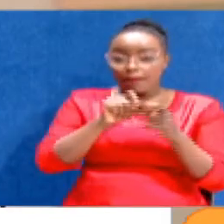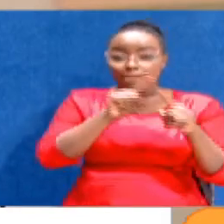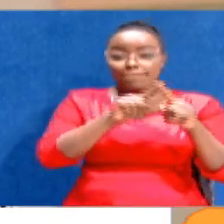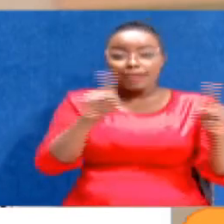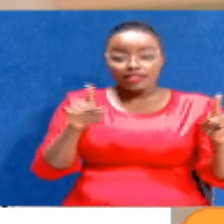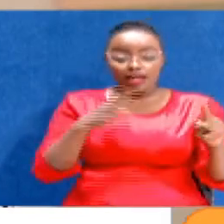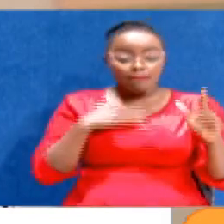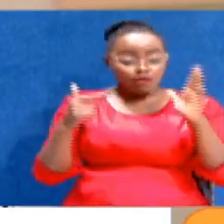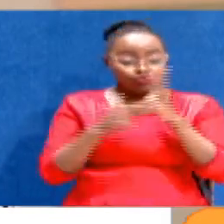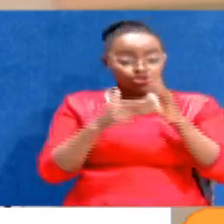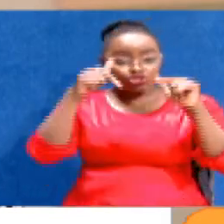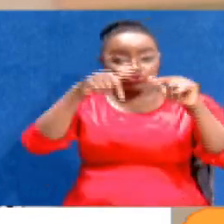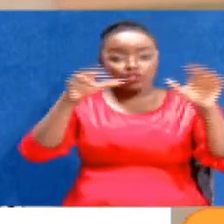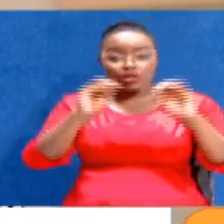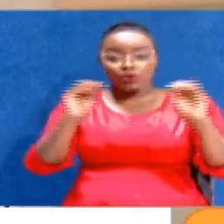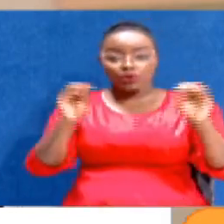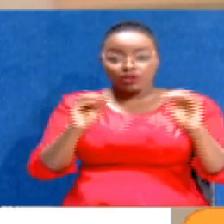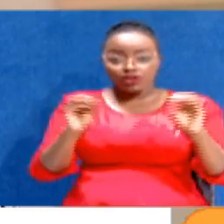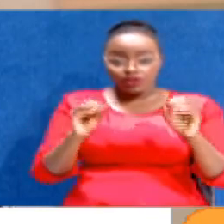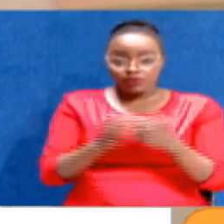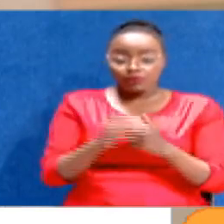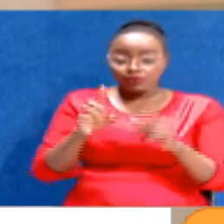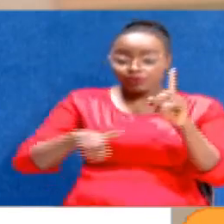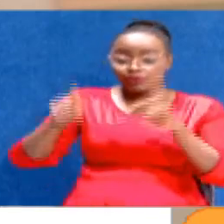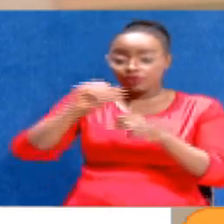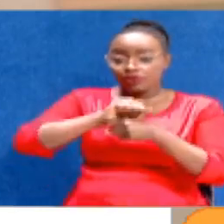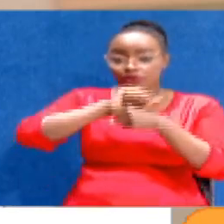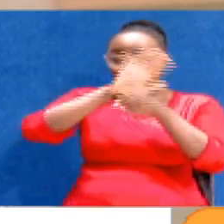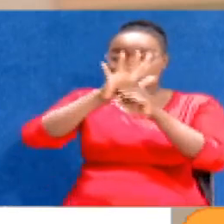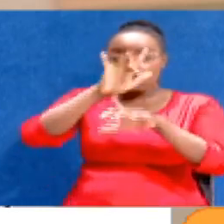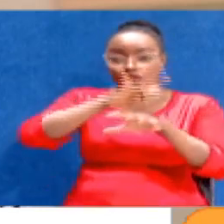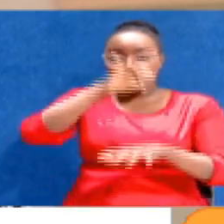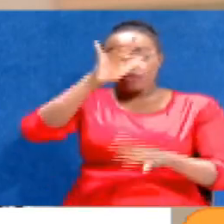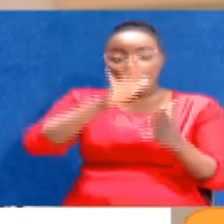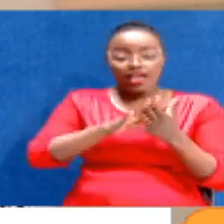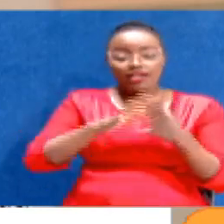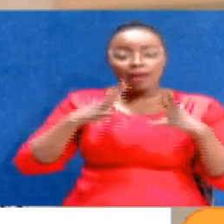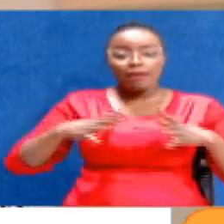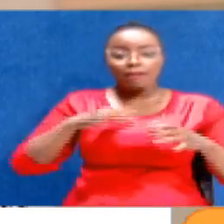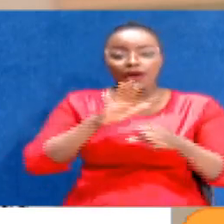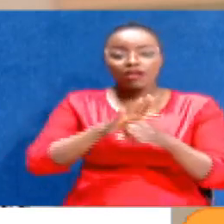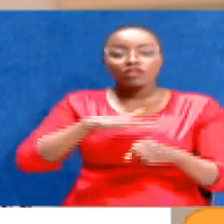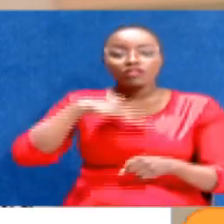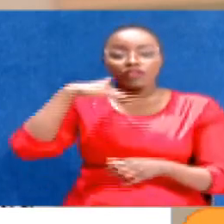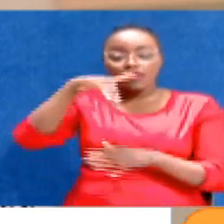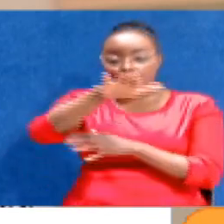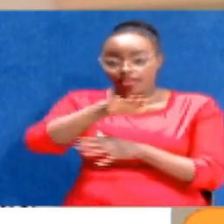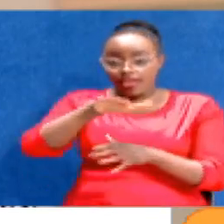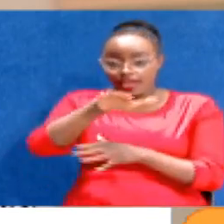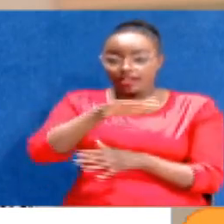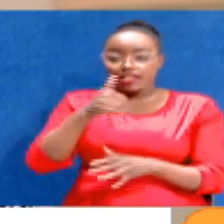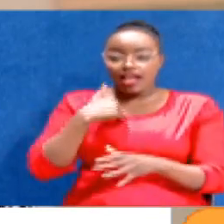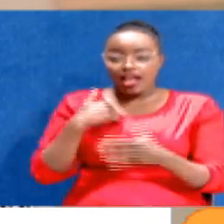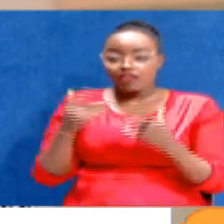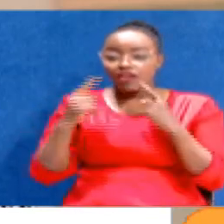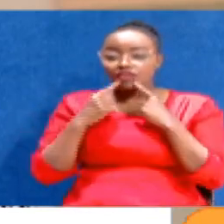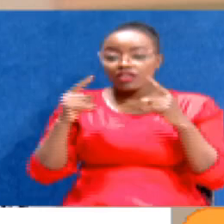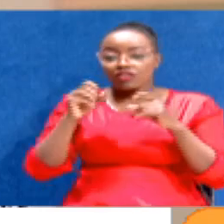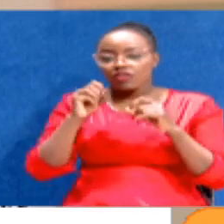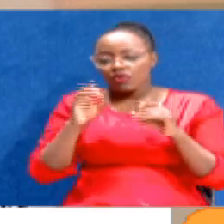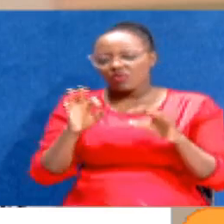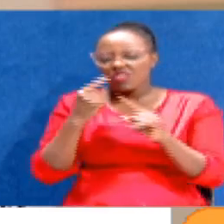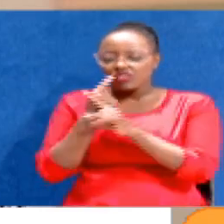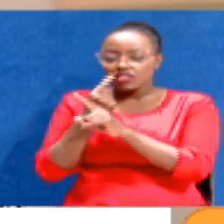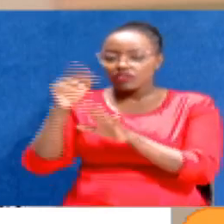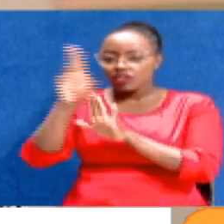it is not my point tonight. An increase in COVID-19 infections and deaths in the country, especially in these areas, led to the announcement of a raft